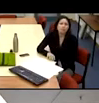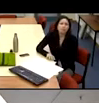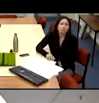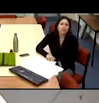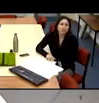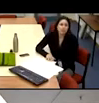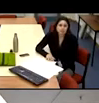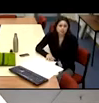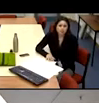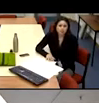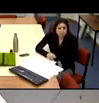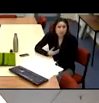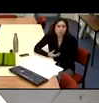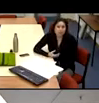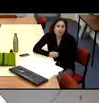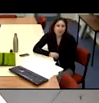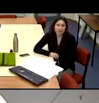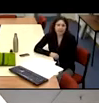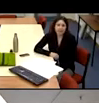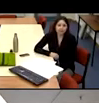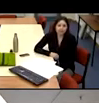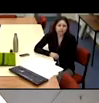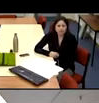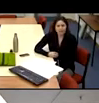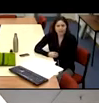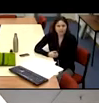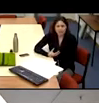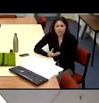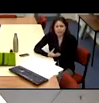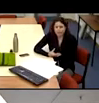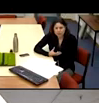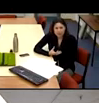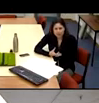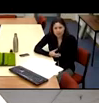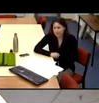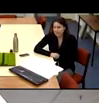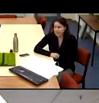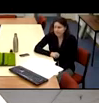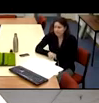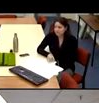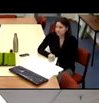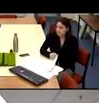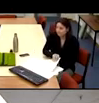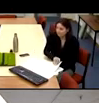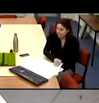it was very important to remember her past and it's very much part of who she is